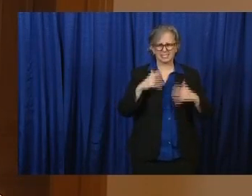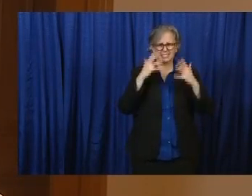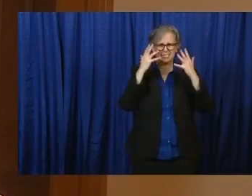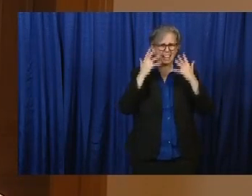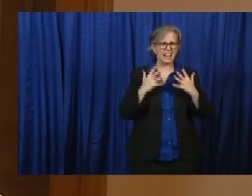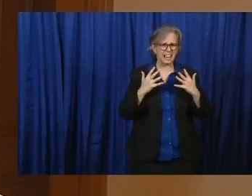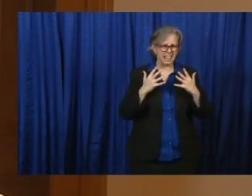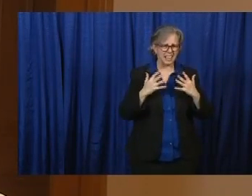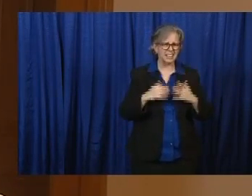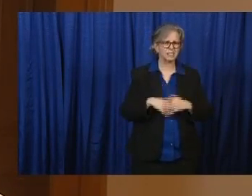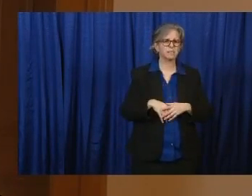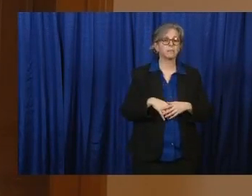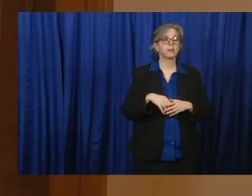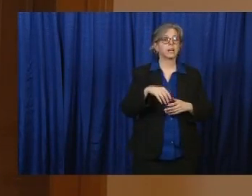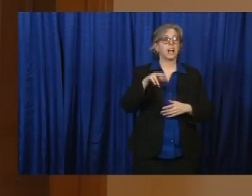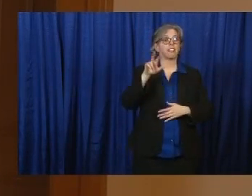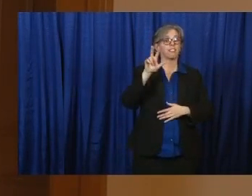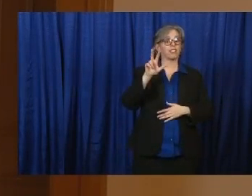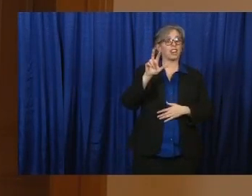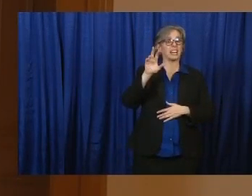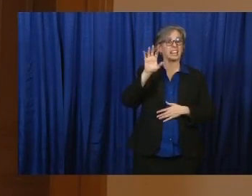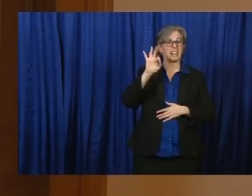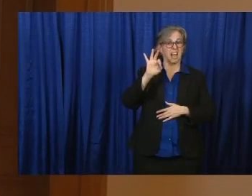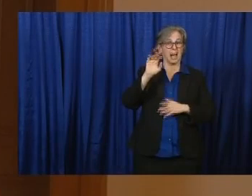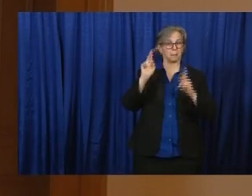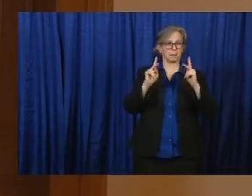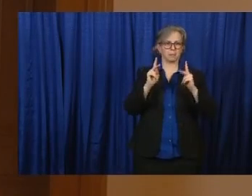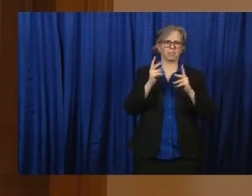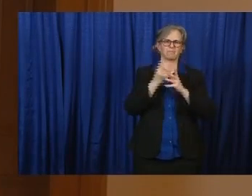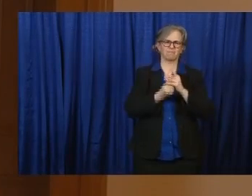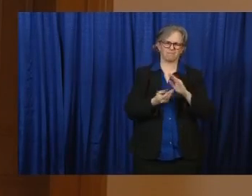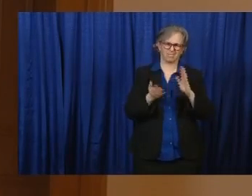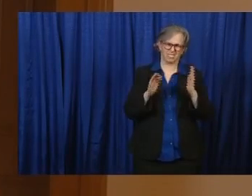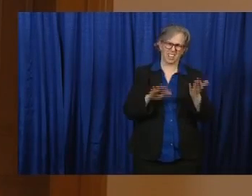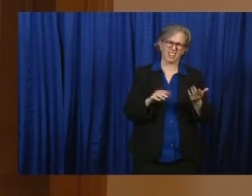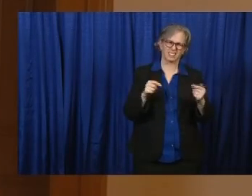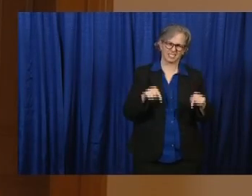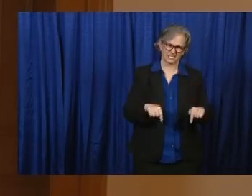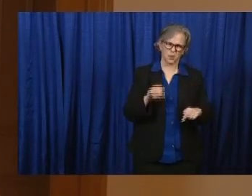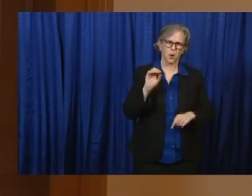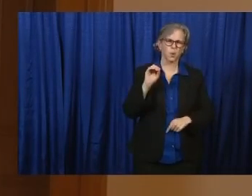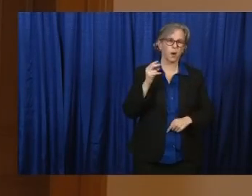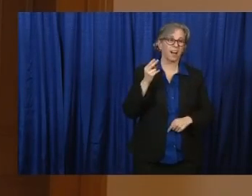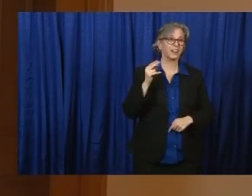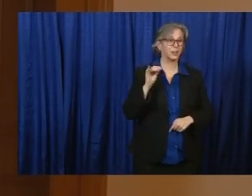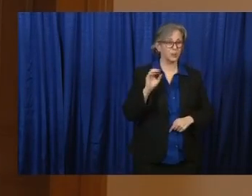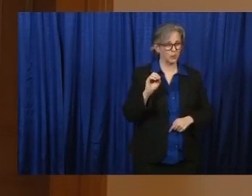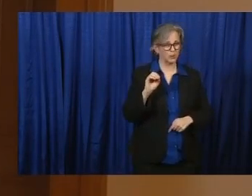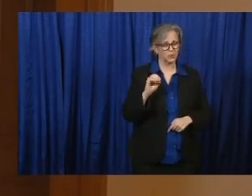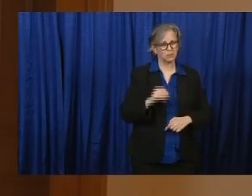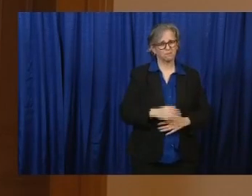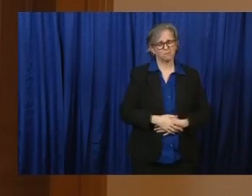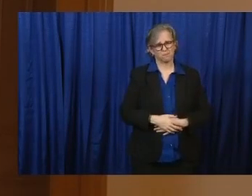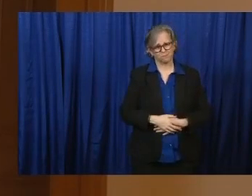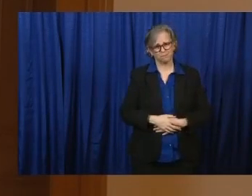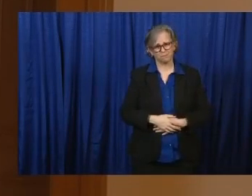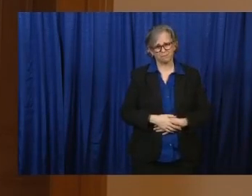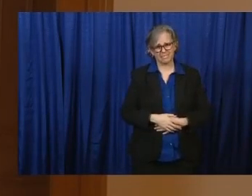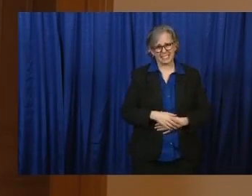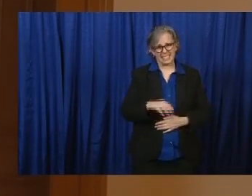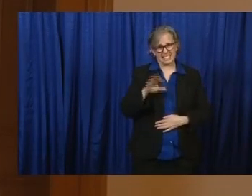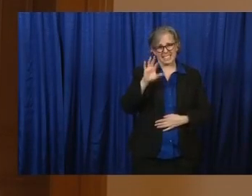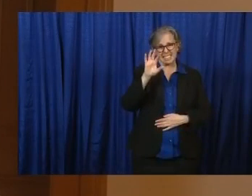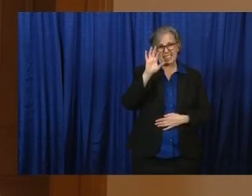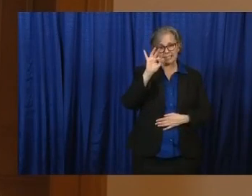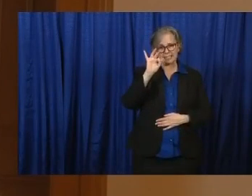39 deaths in Ohio. Those have ranged, right now the deaths span 19 counties,